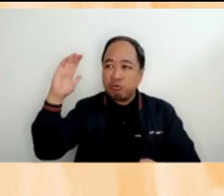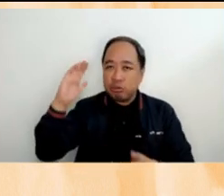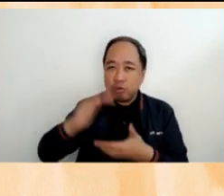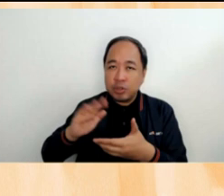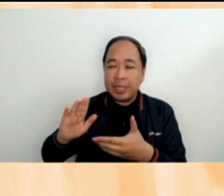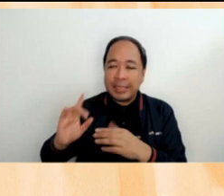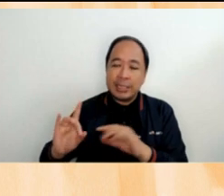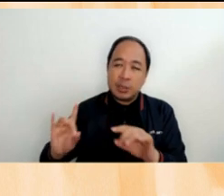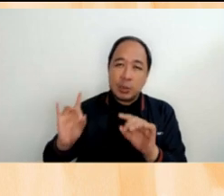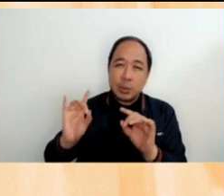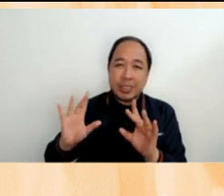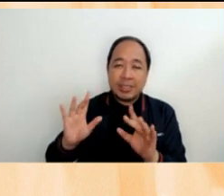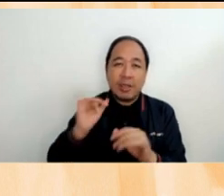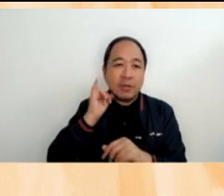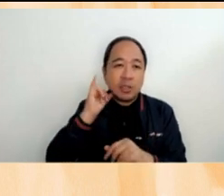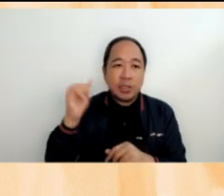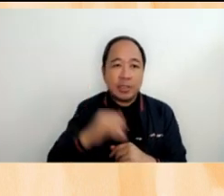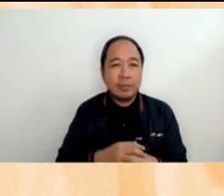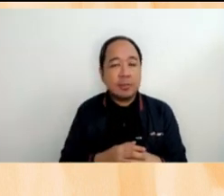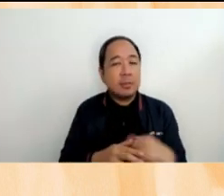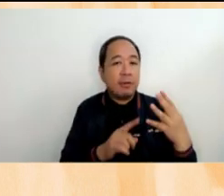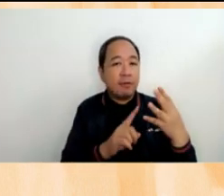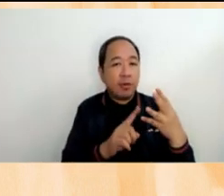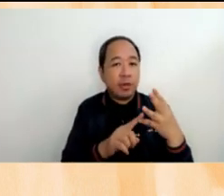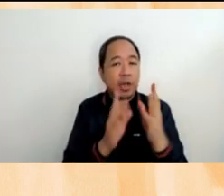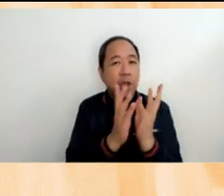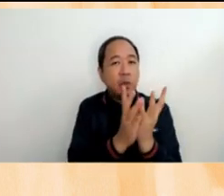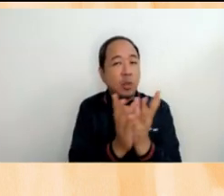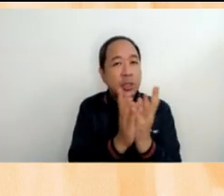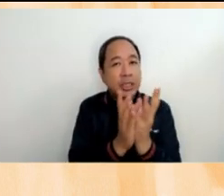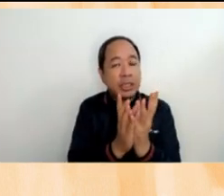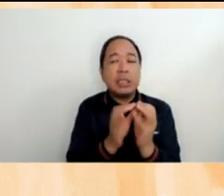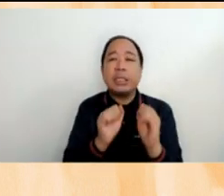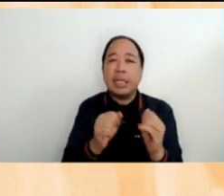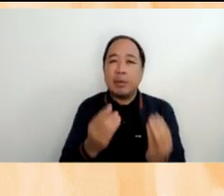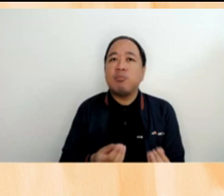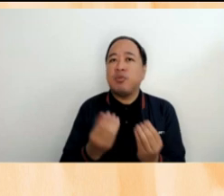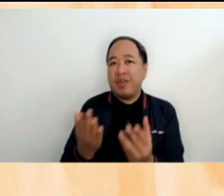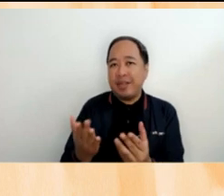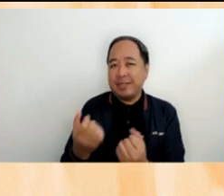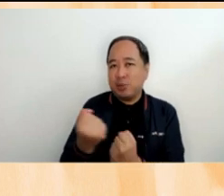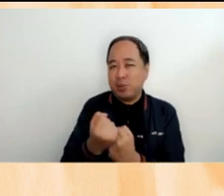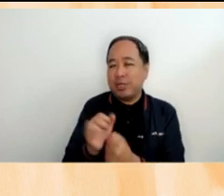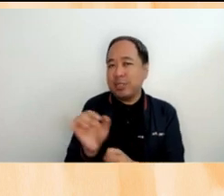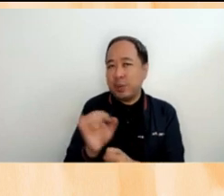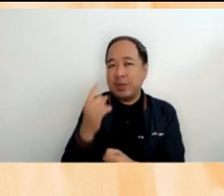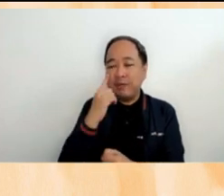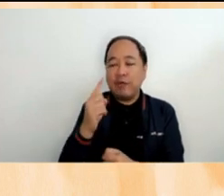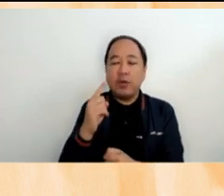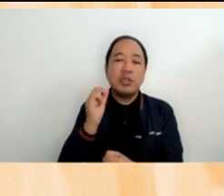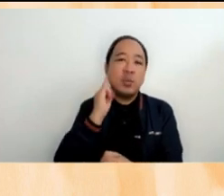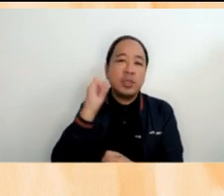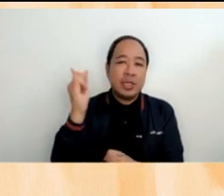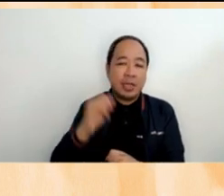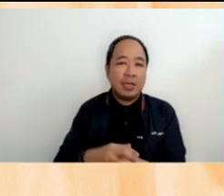hotlines available. The media should be properly utilized to help educate the public regarding